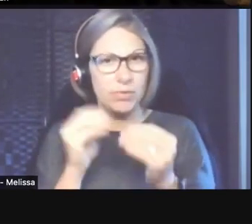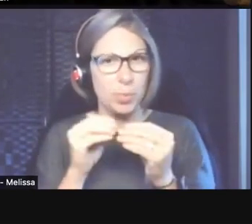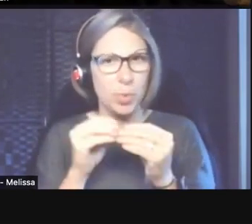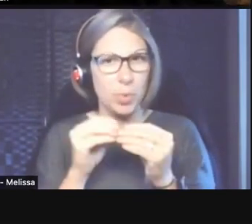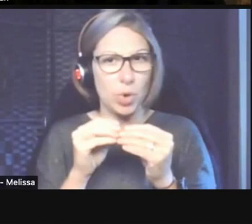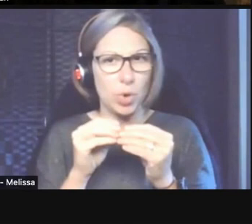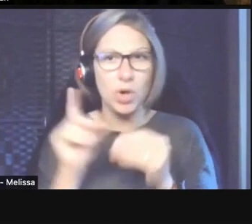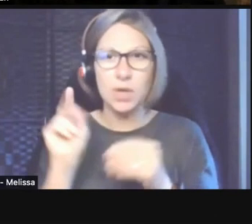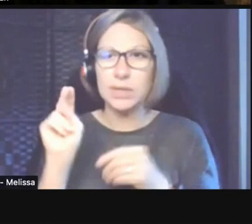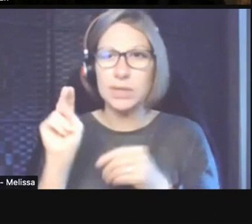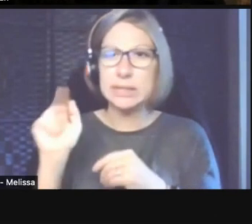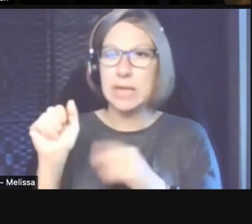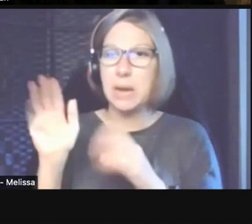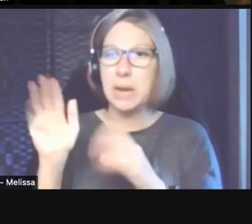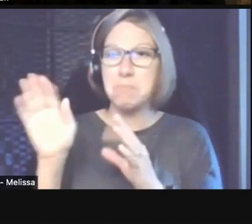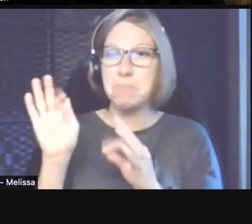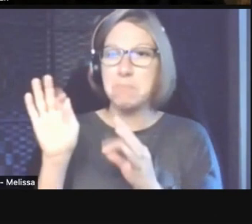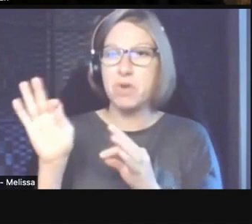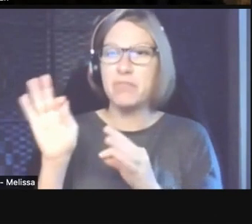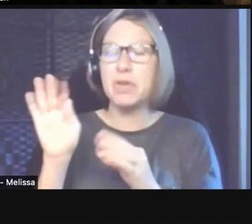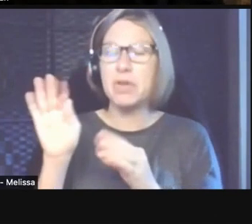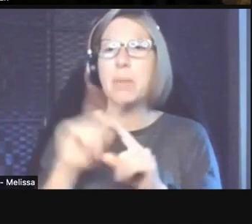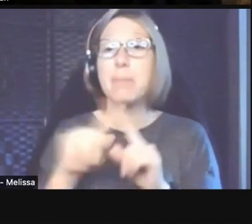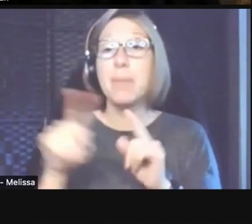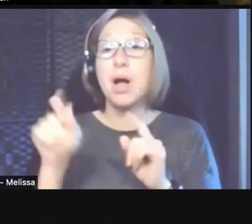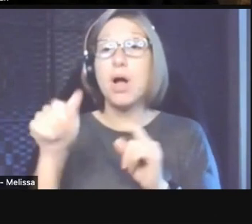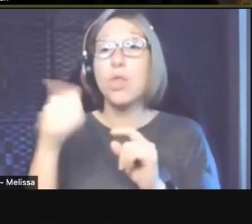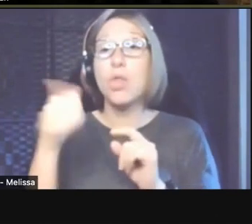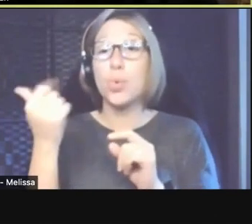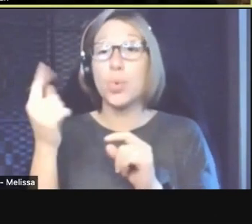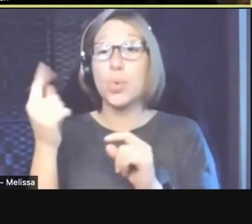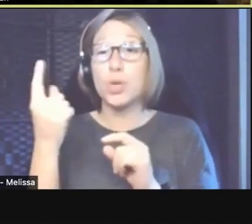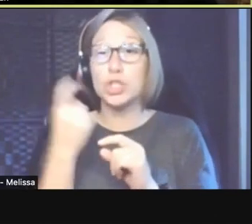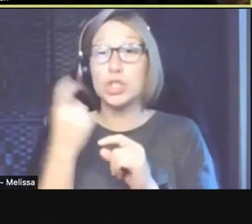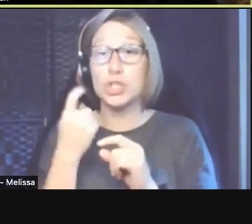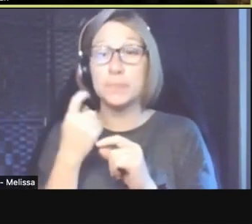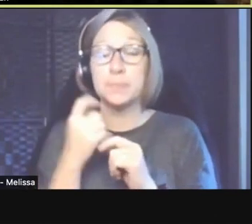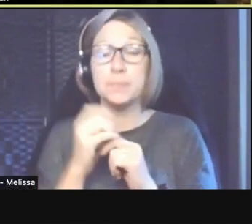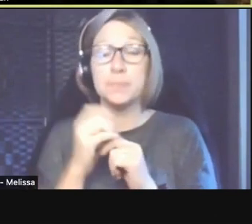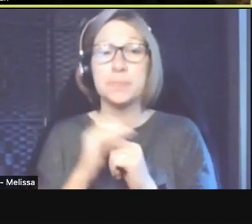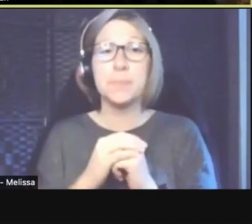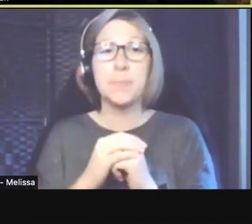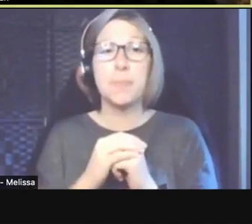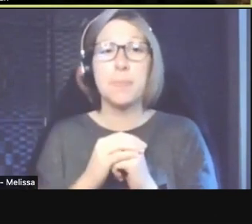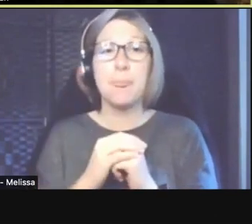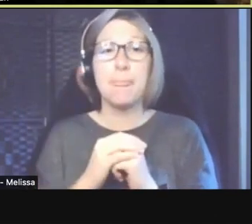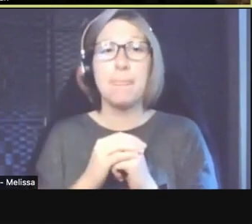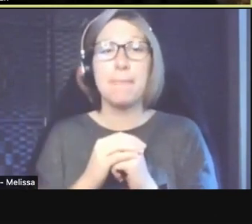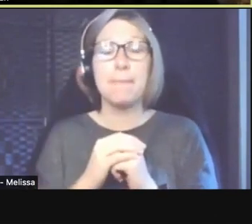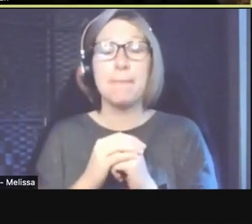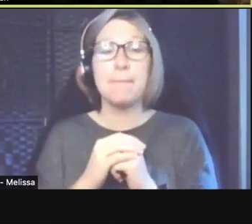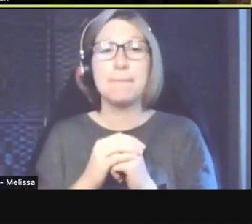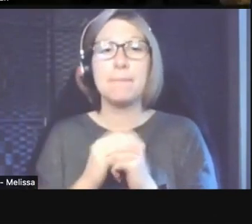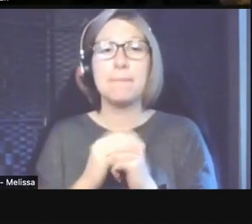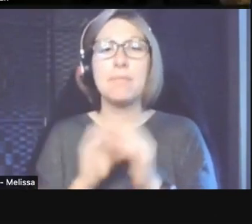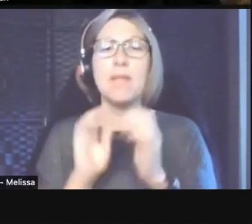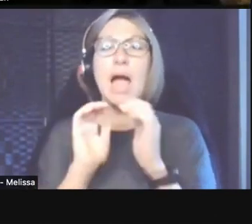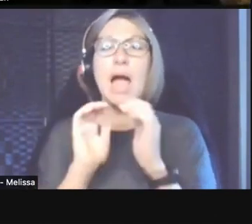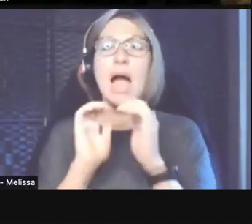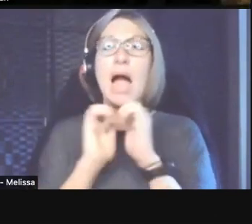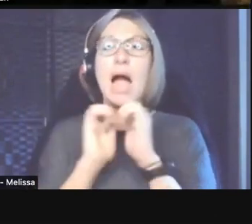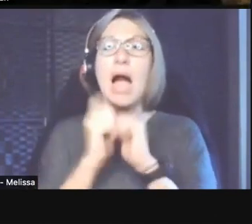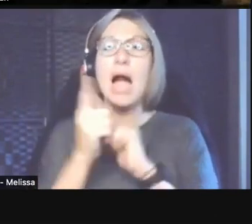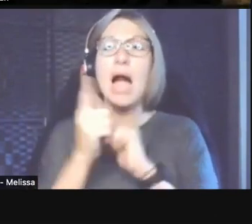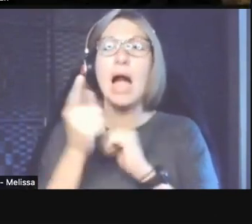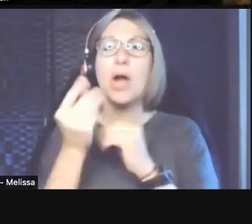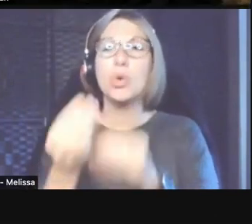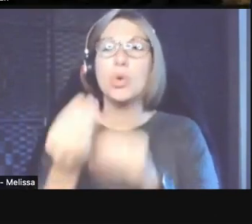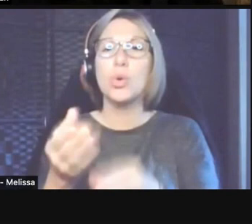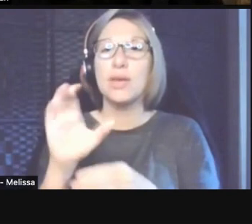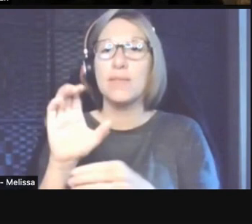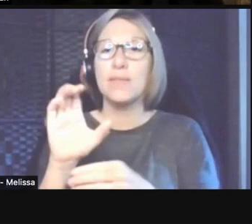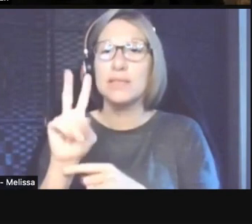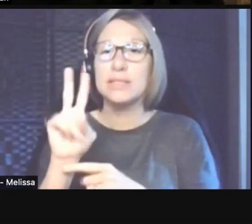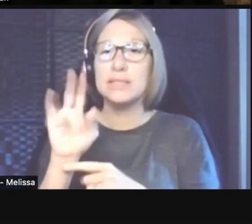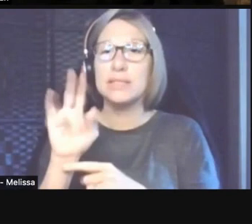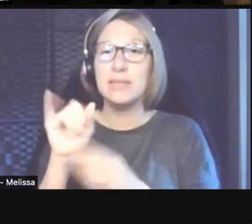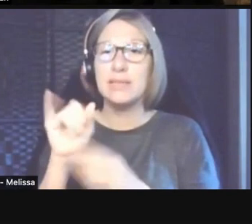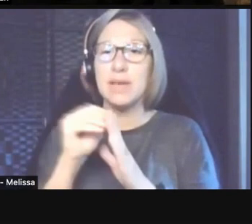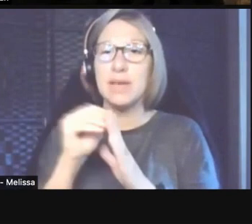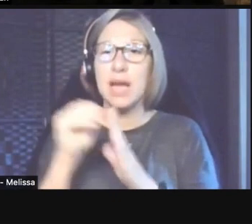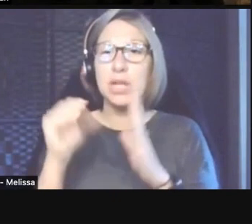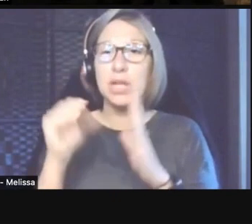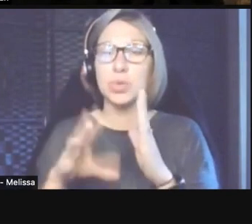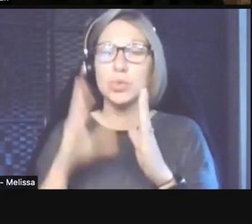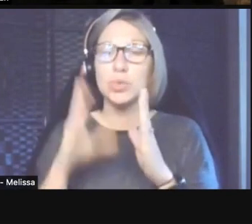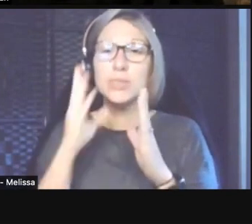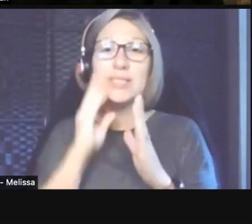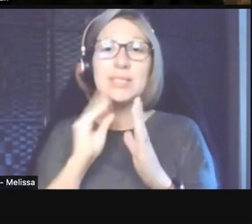think that's perfect. There's another question. Okay. How do you give CVI students experiences in a